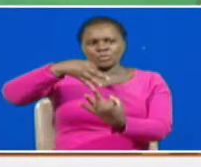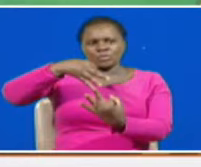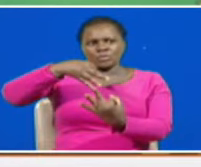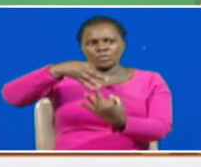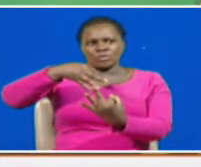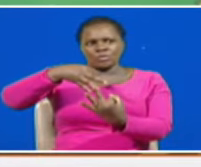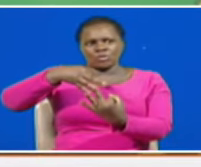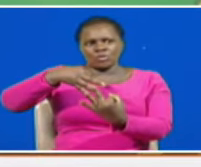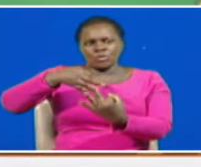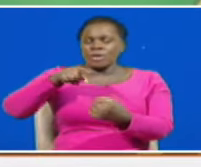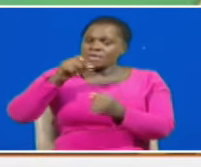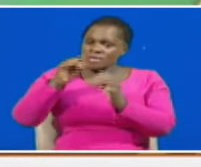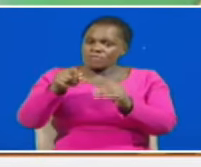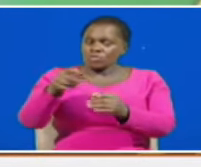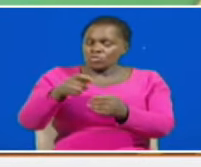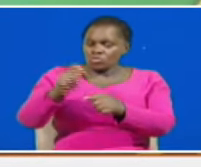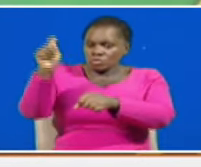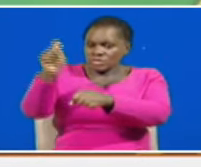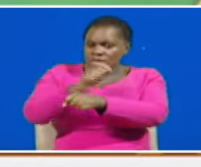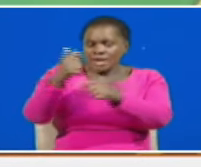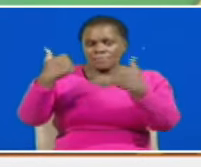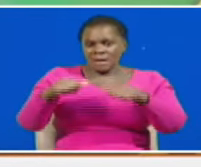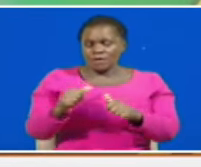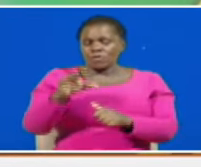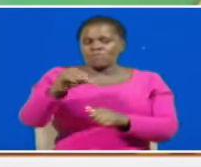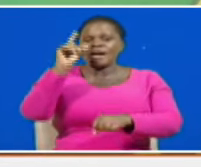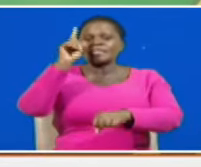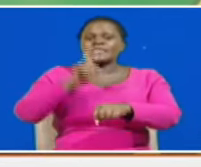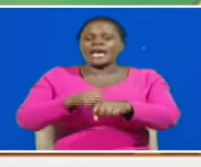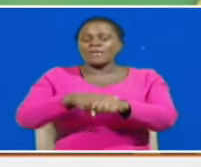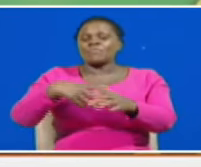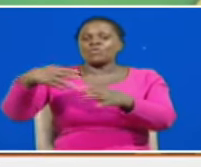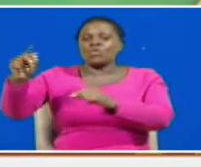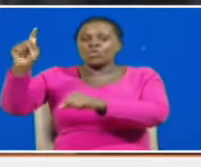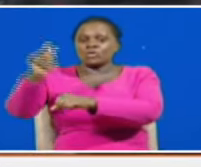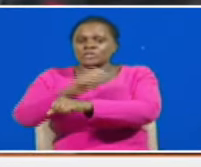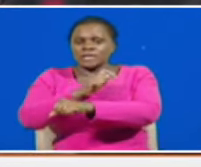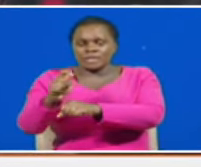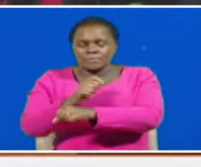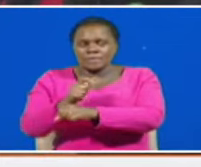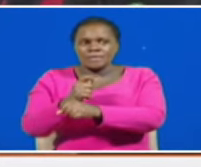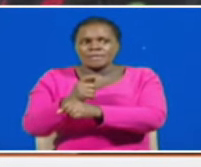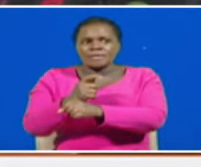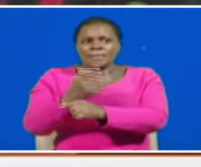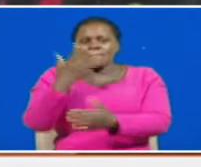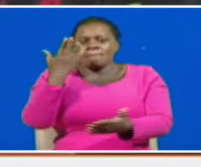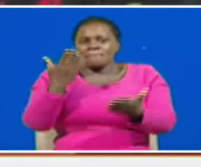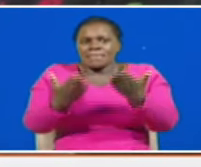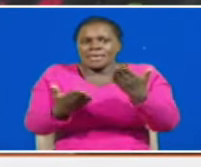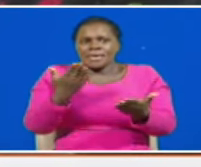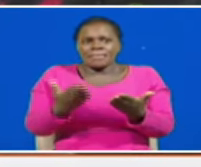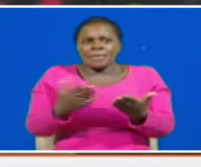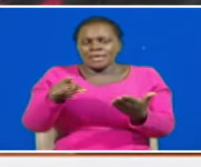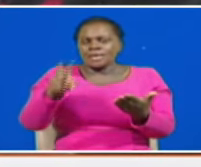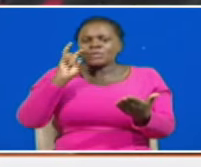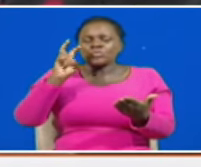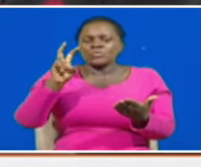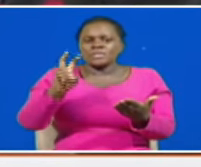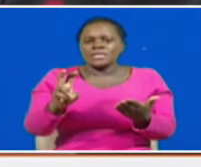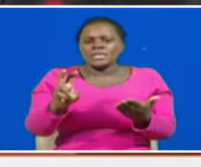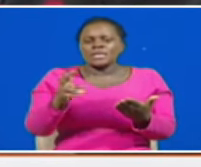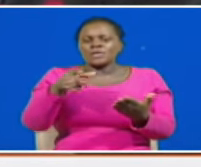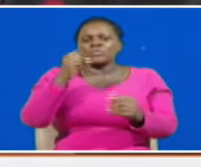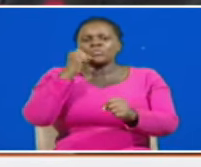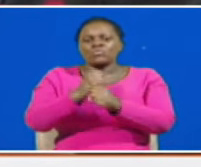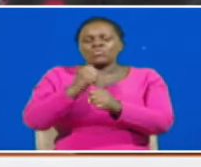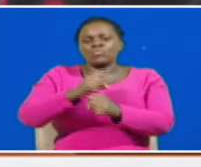those coaches who've not done this, please find time and attend those classes. You'll see something different. Maybe you'll see that you've been